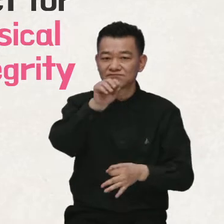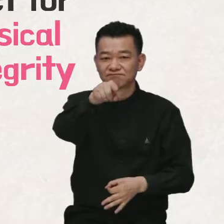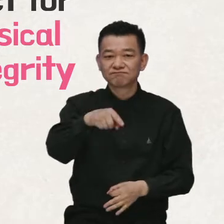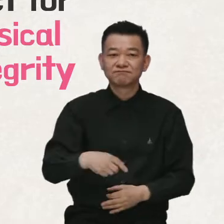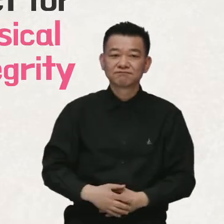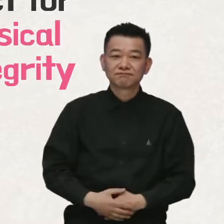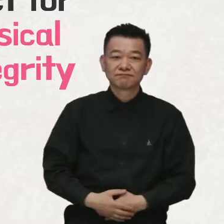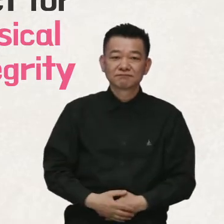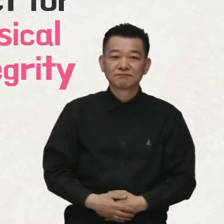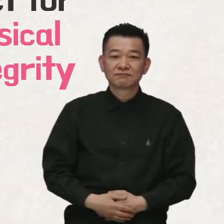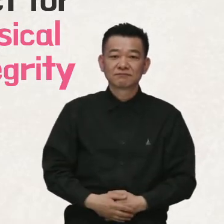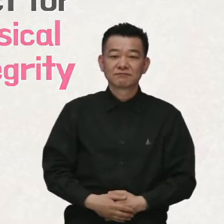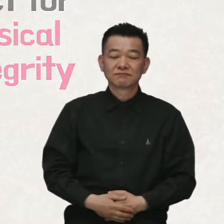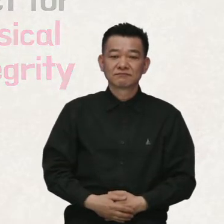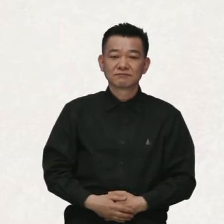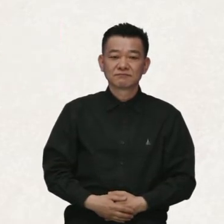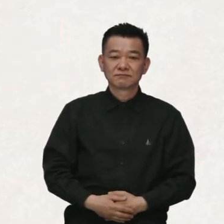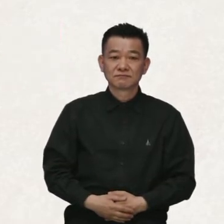basis with others.